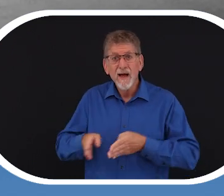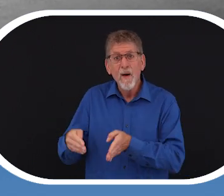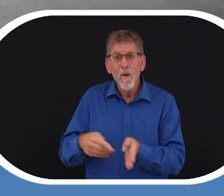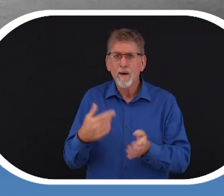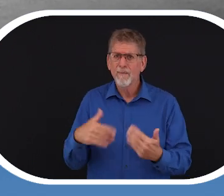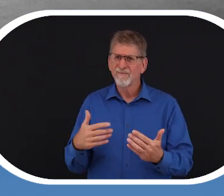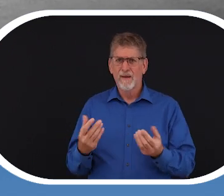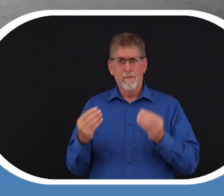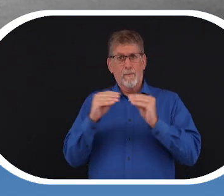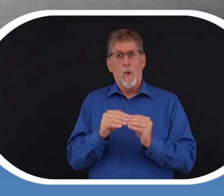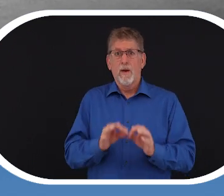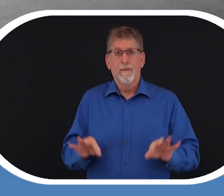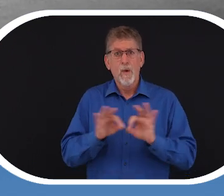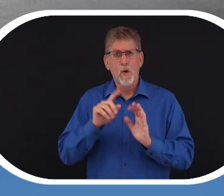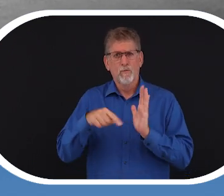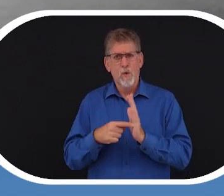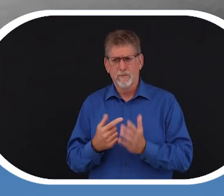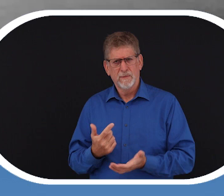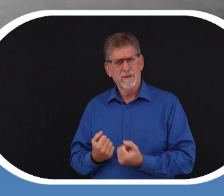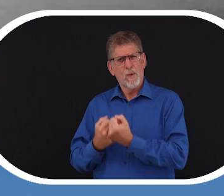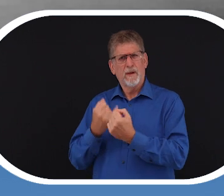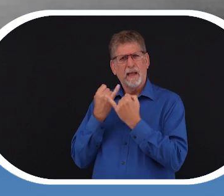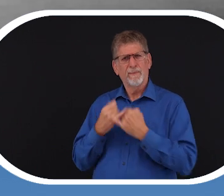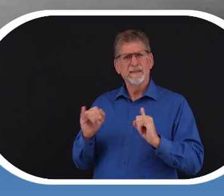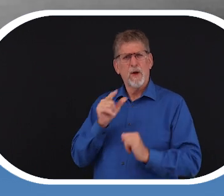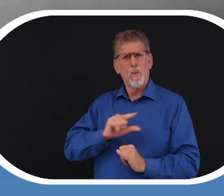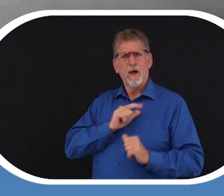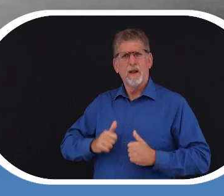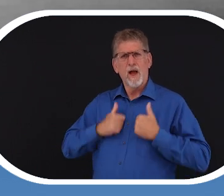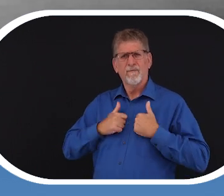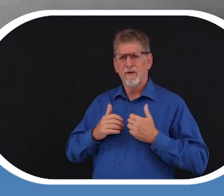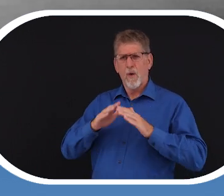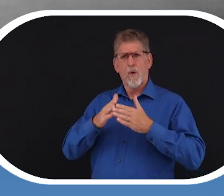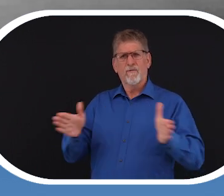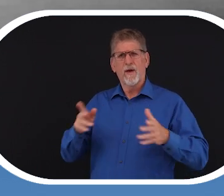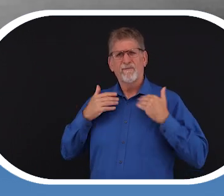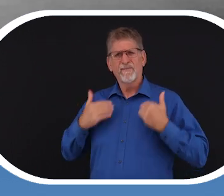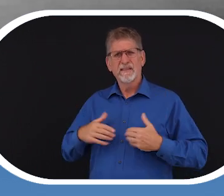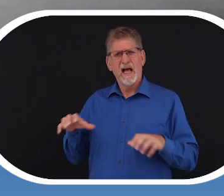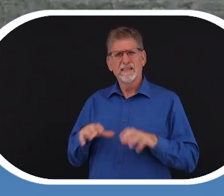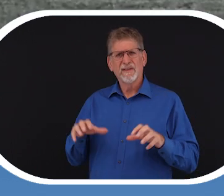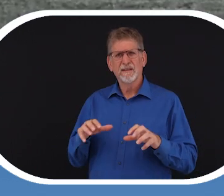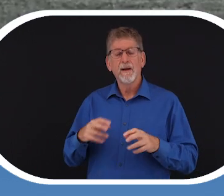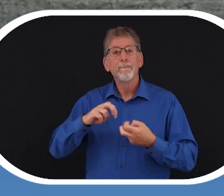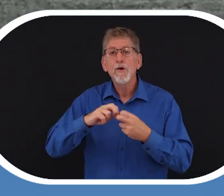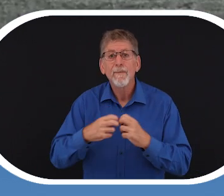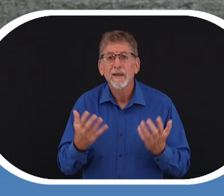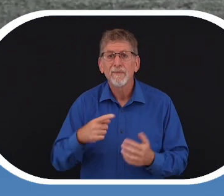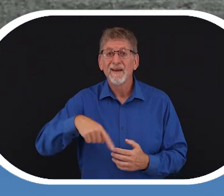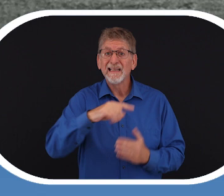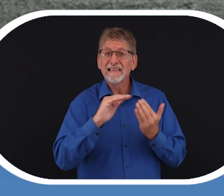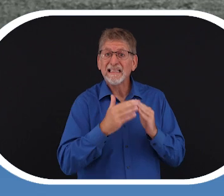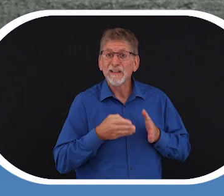in supporting independence, quality of life, and overall physical activity. The problem is, city streets, sidewalks,